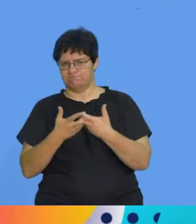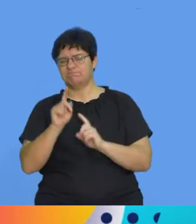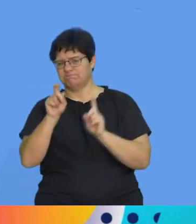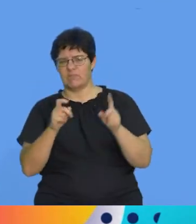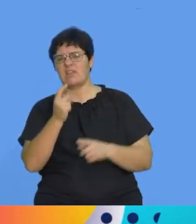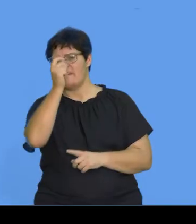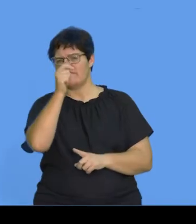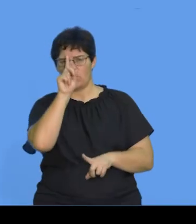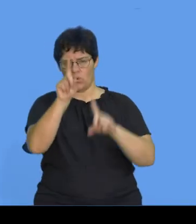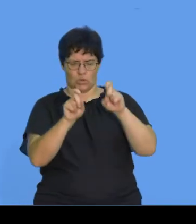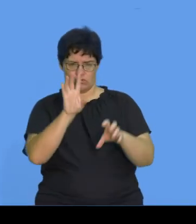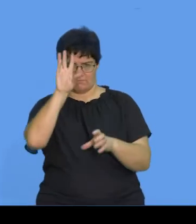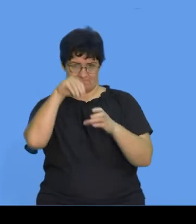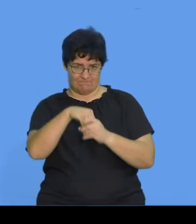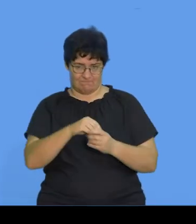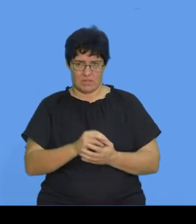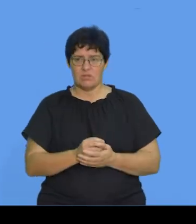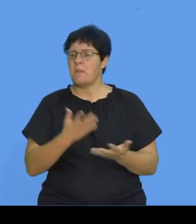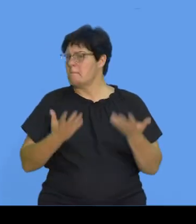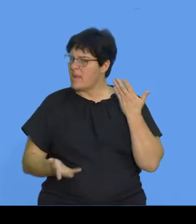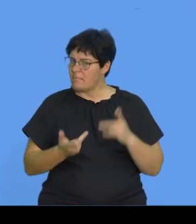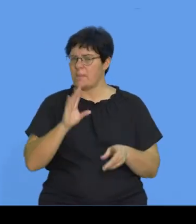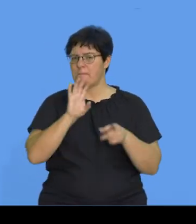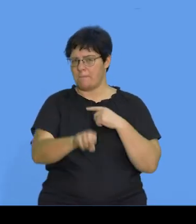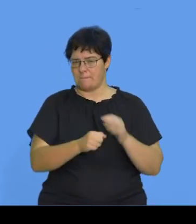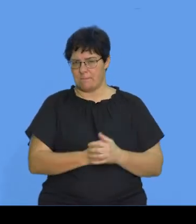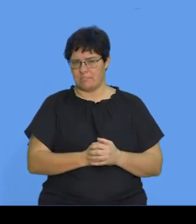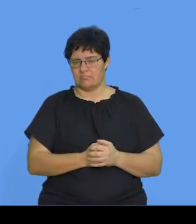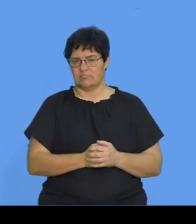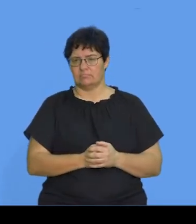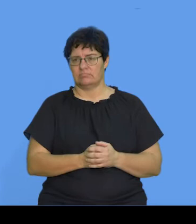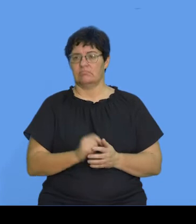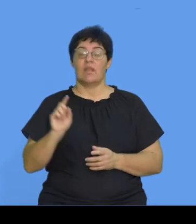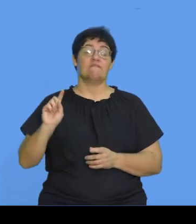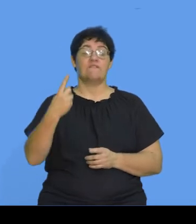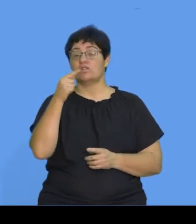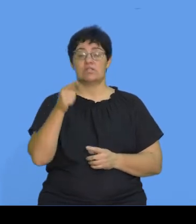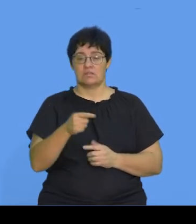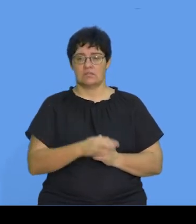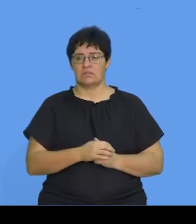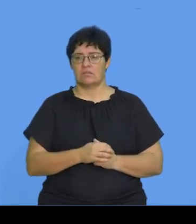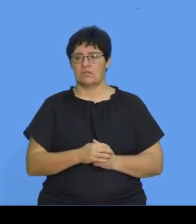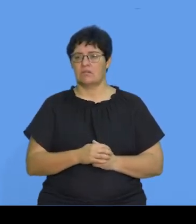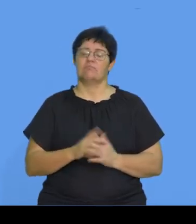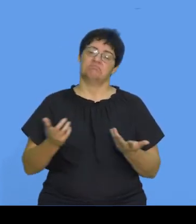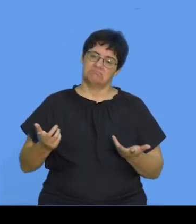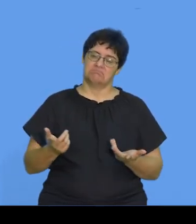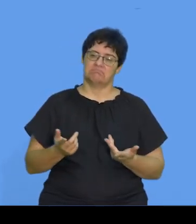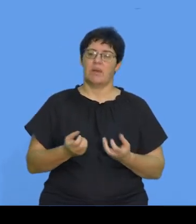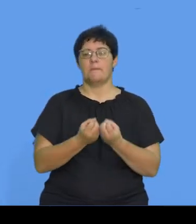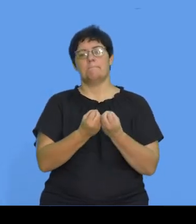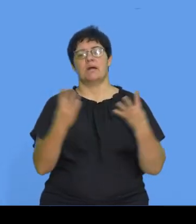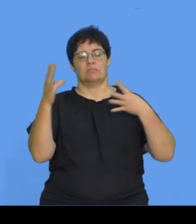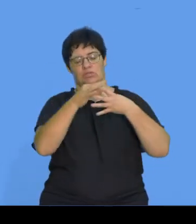a few of the questions that you could possibly get. Okay, the first question we're going to start off with is our good old